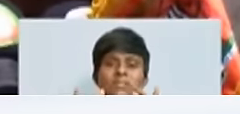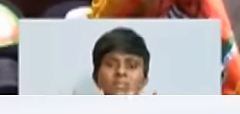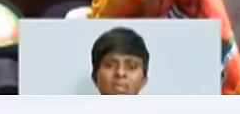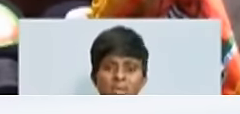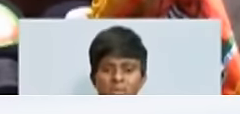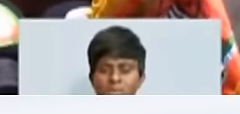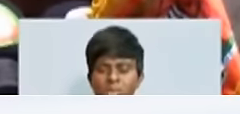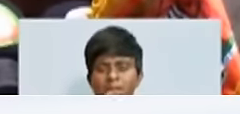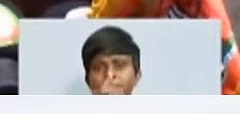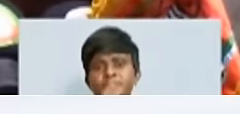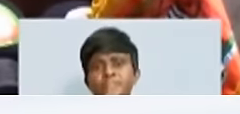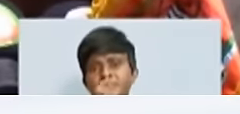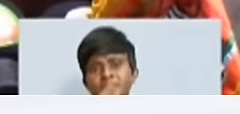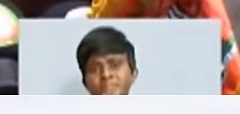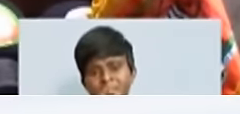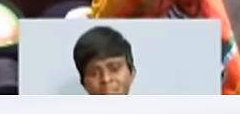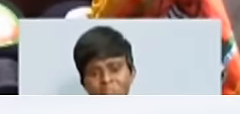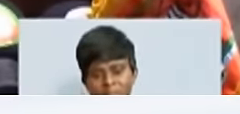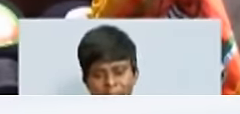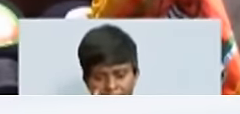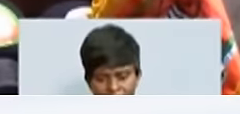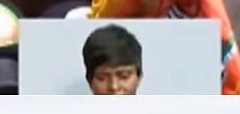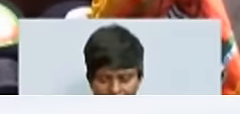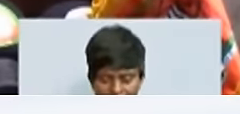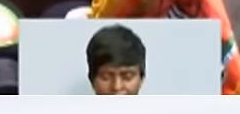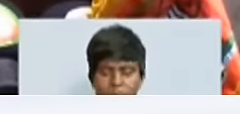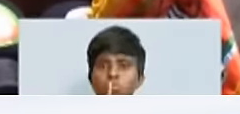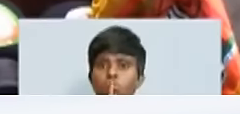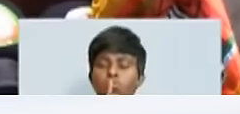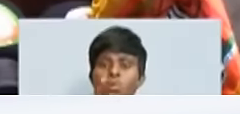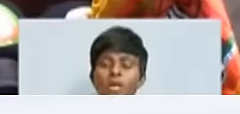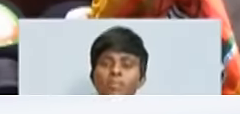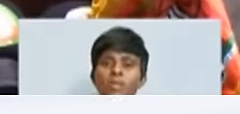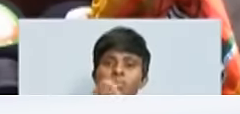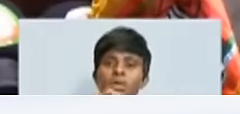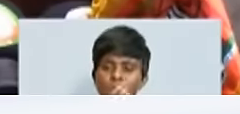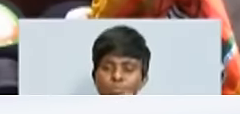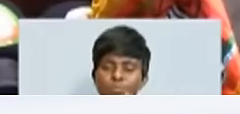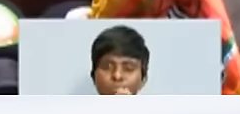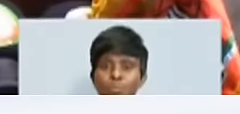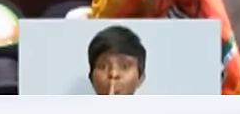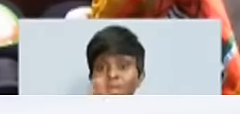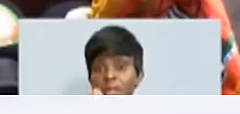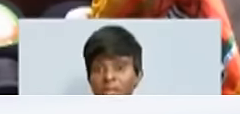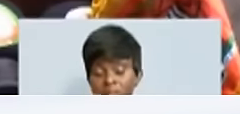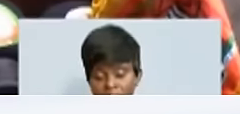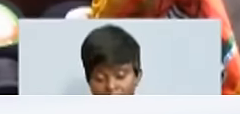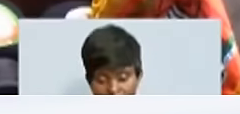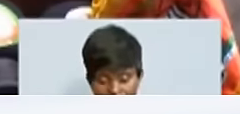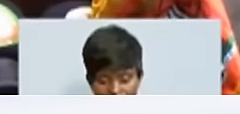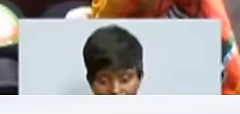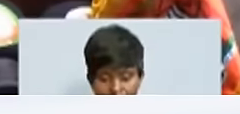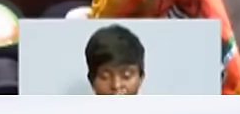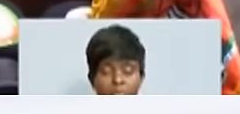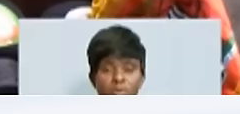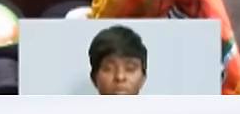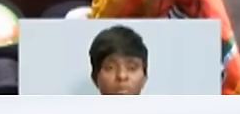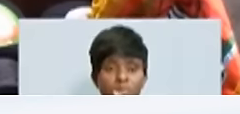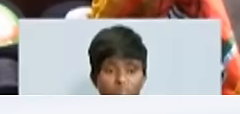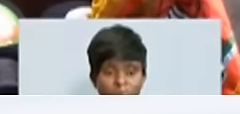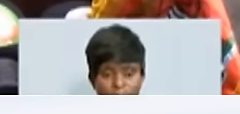mere rhetoric, but is now reality. It's now reality. We are pleased to report that through